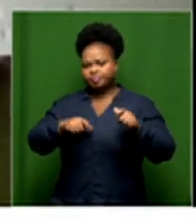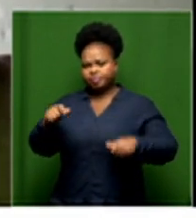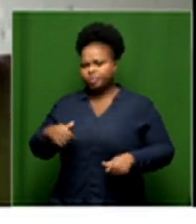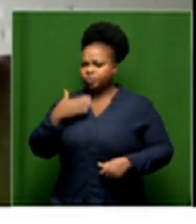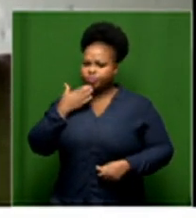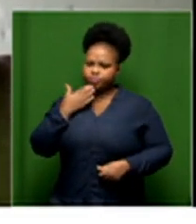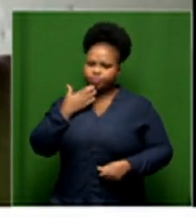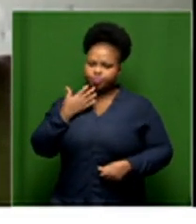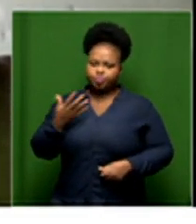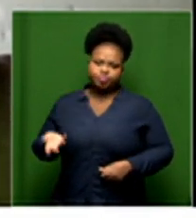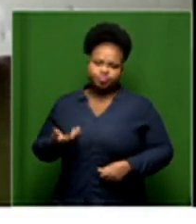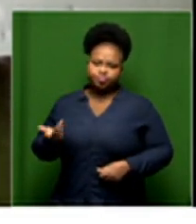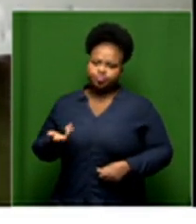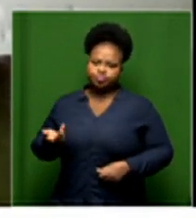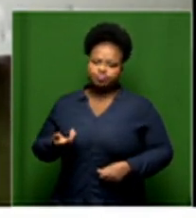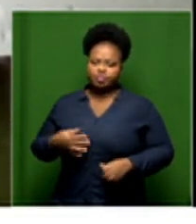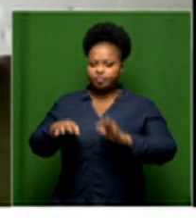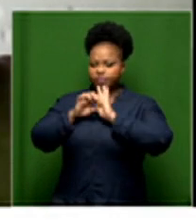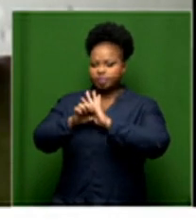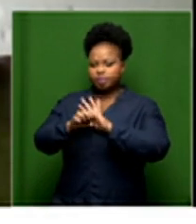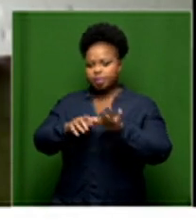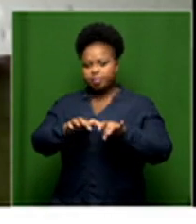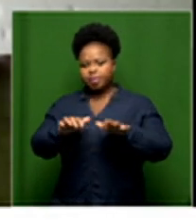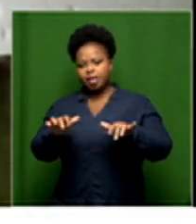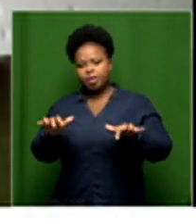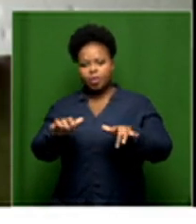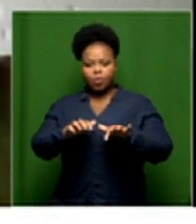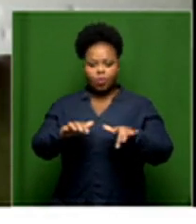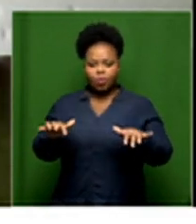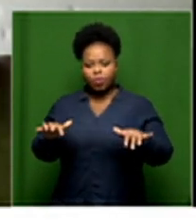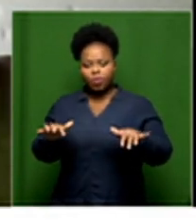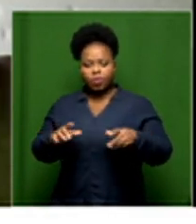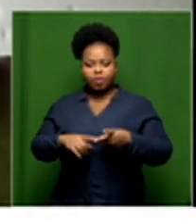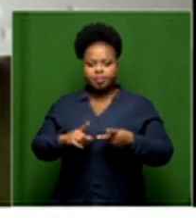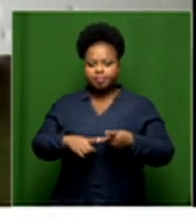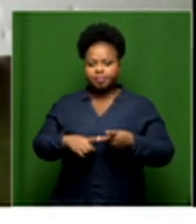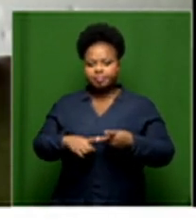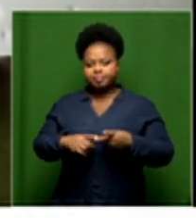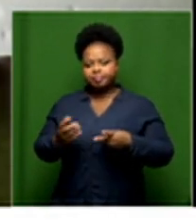of typical example, my piano, a lot of tech,